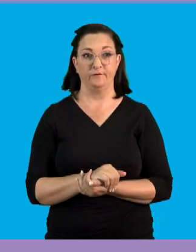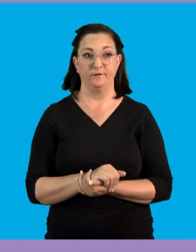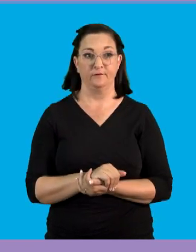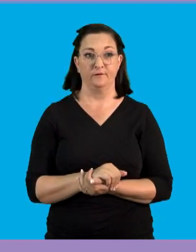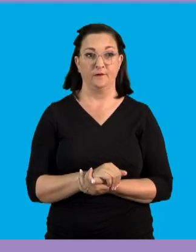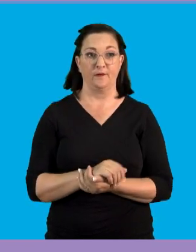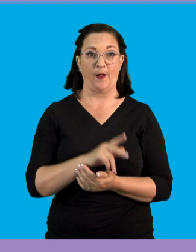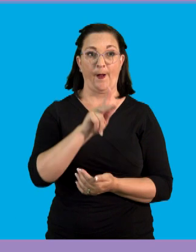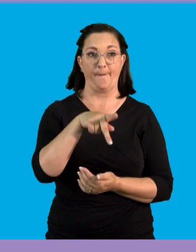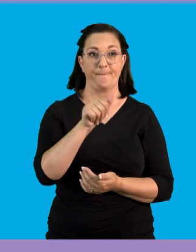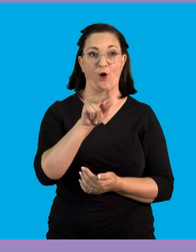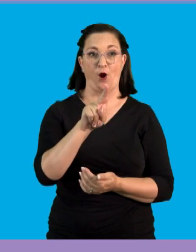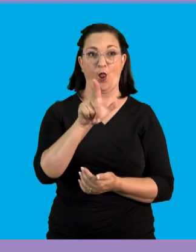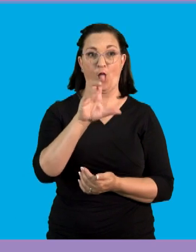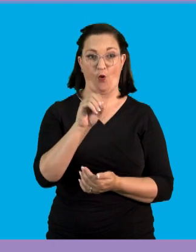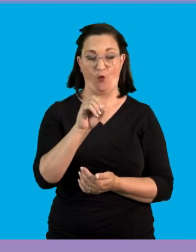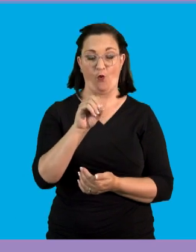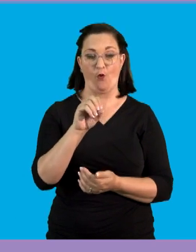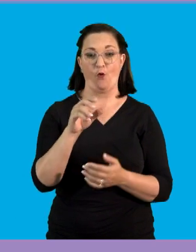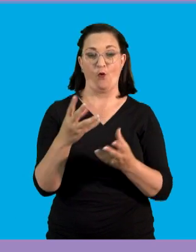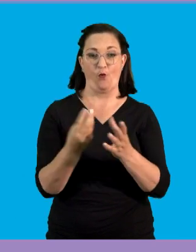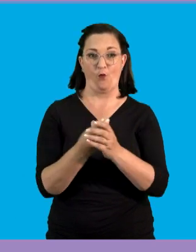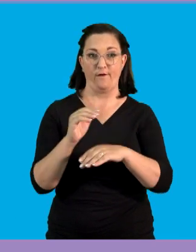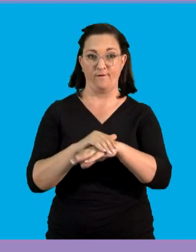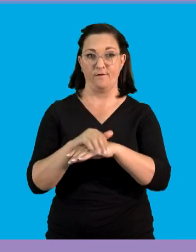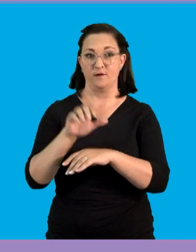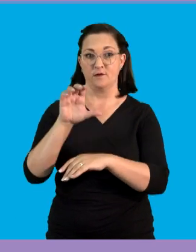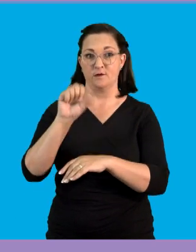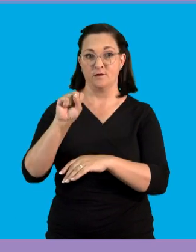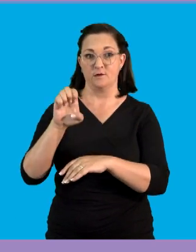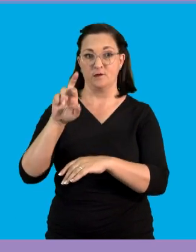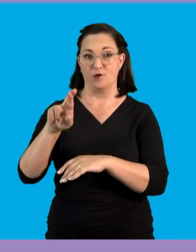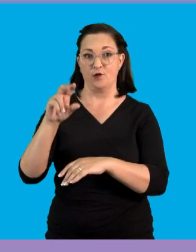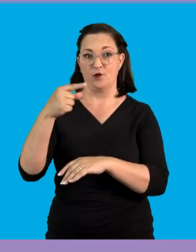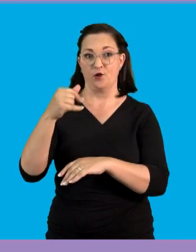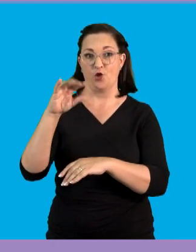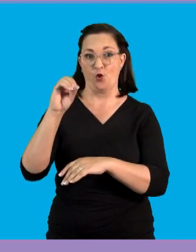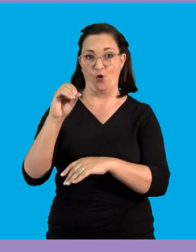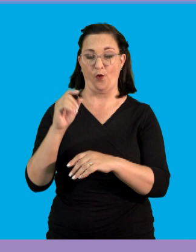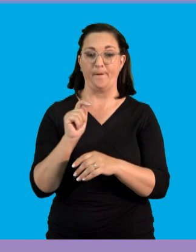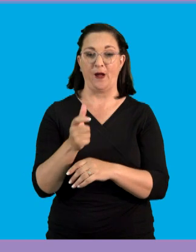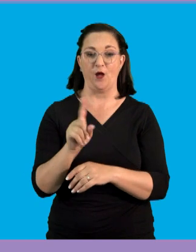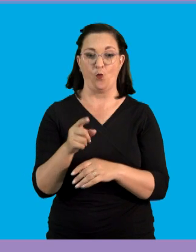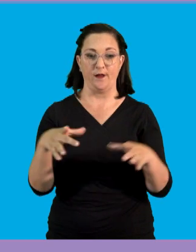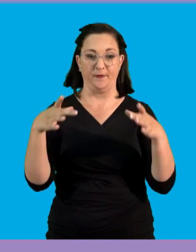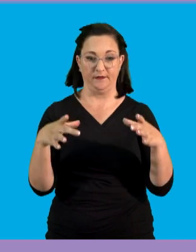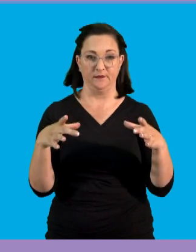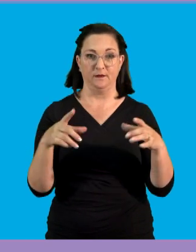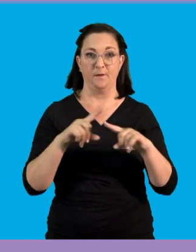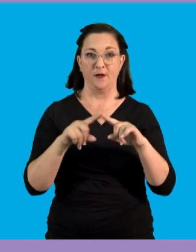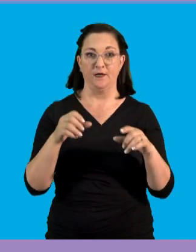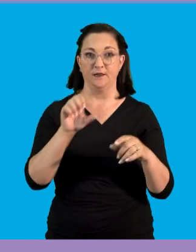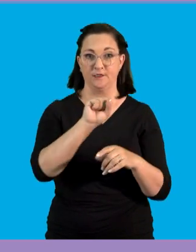example here, Paolo and Sergio buy a pizza. Sergio eats 2/5 of